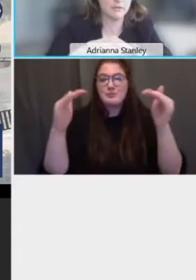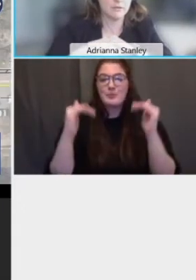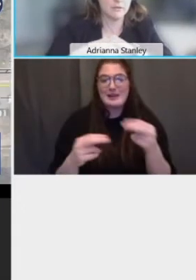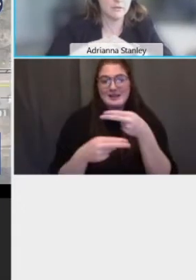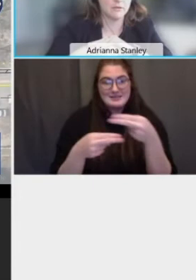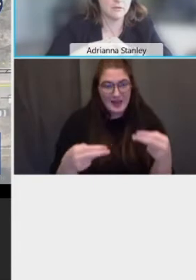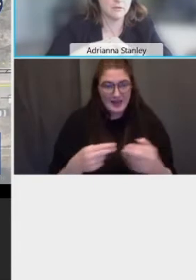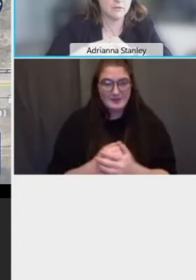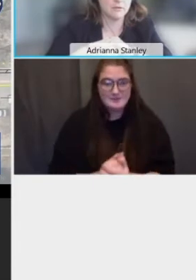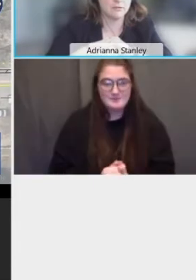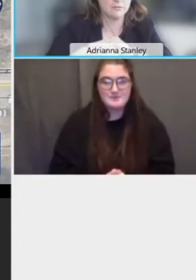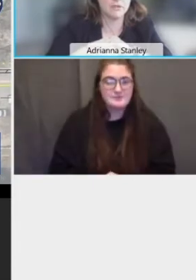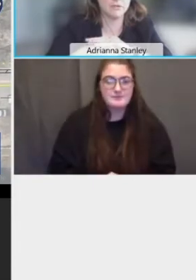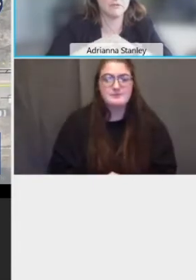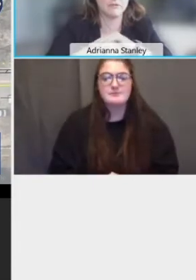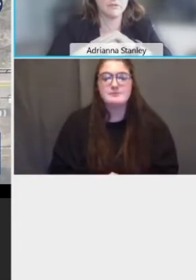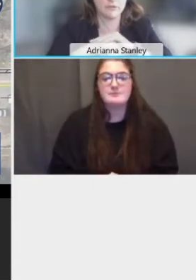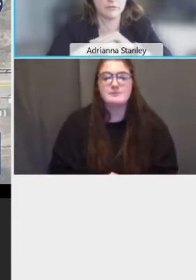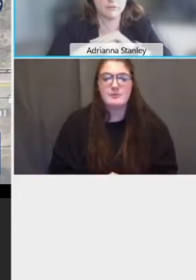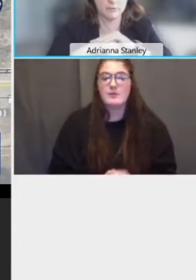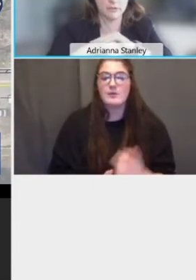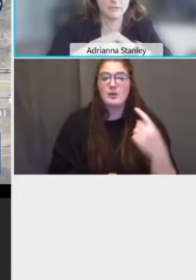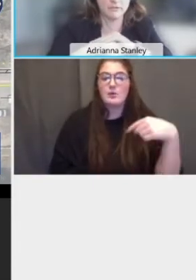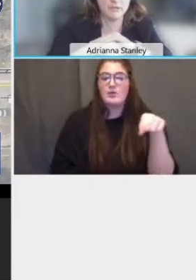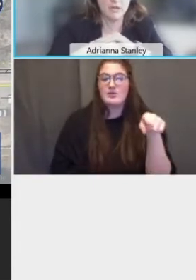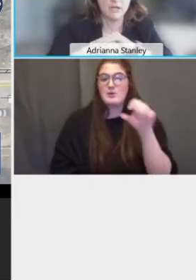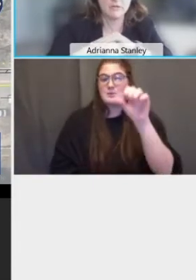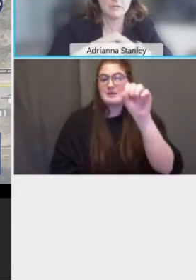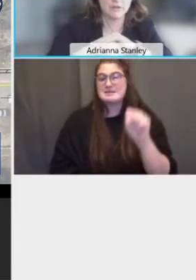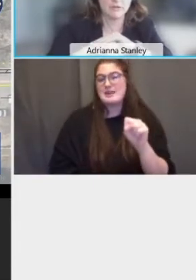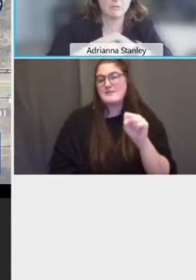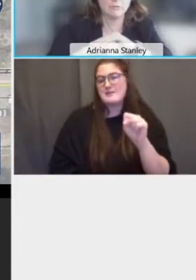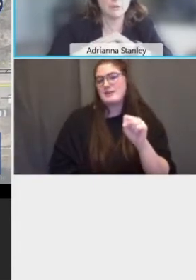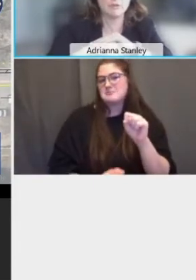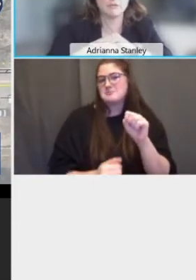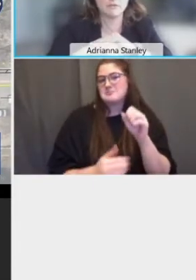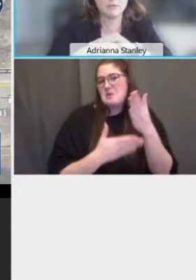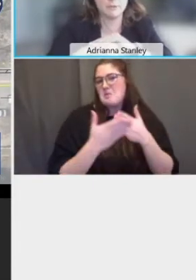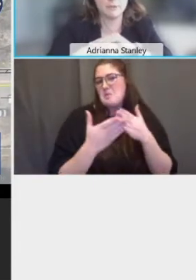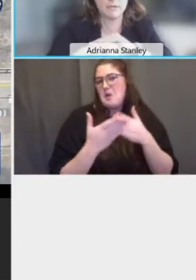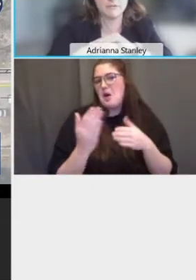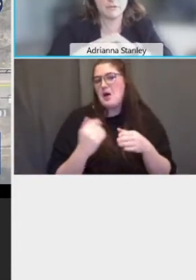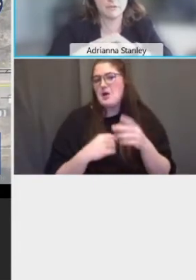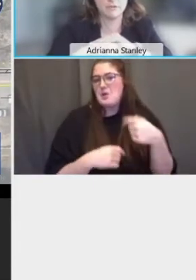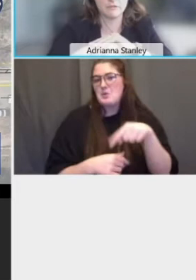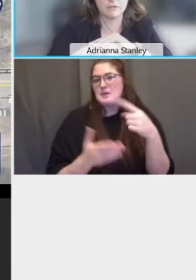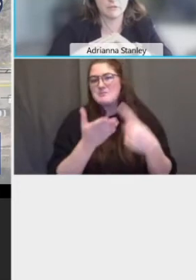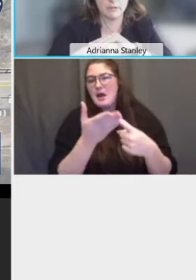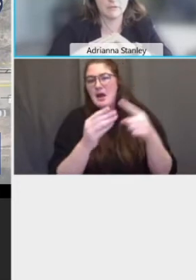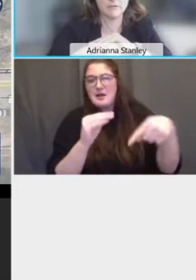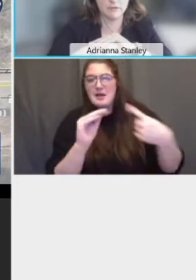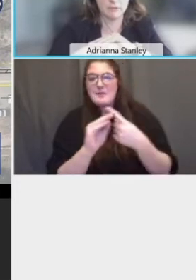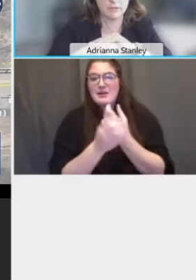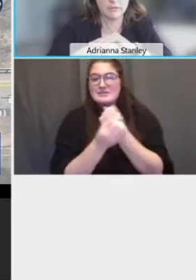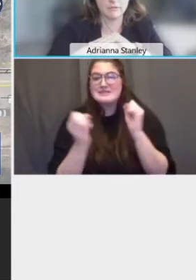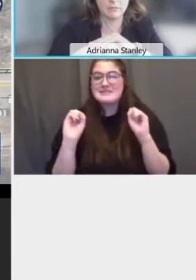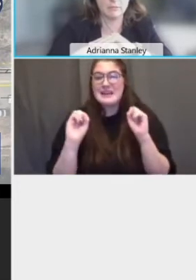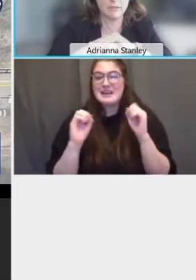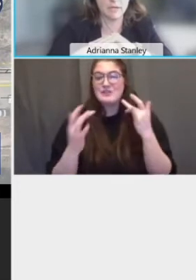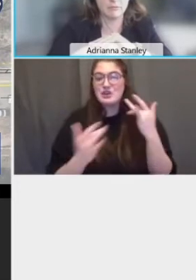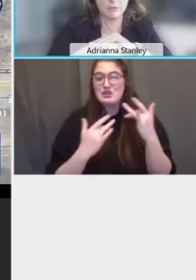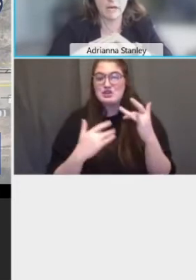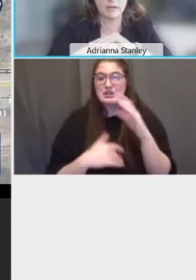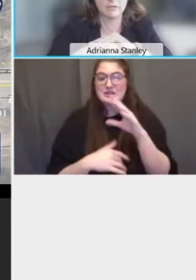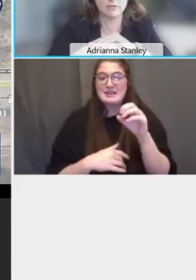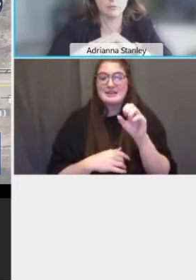slide, we'll take you to the southern terminus. So we talked a little bit about safety concerns about slip lanes, and